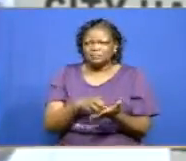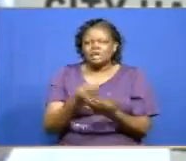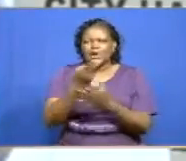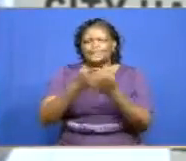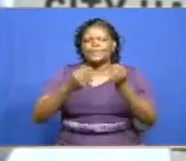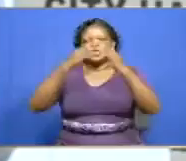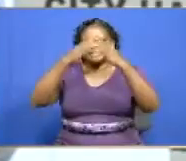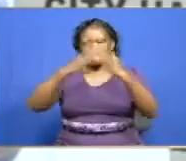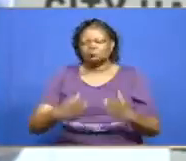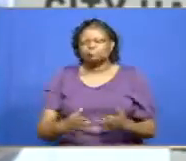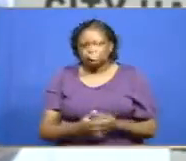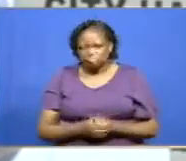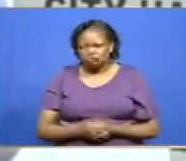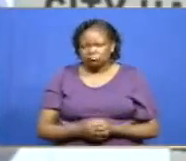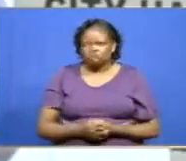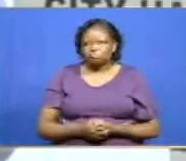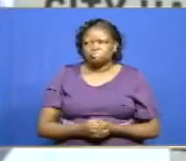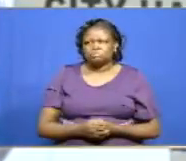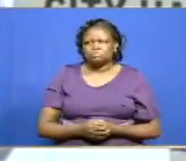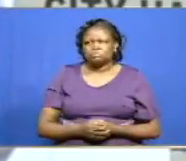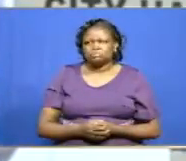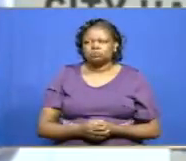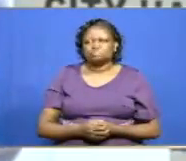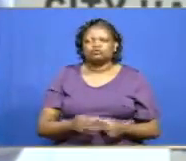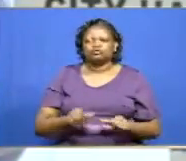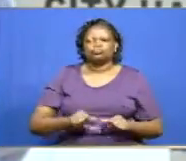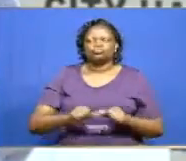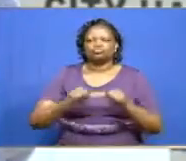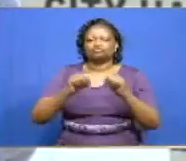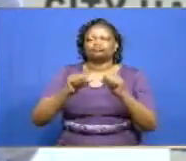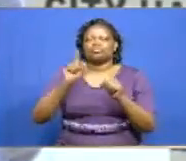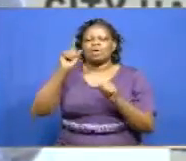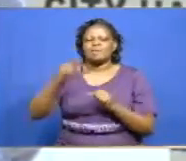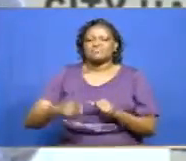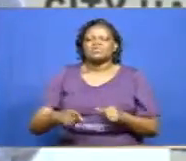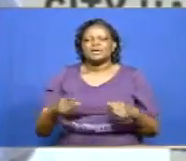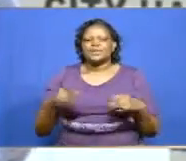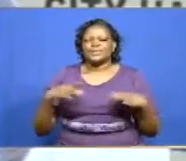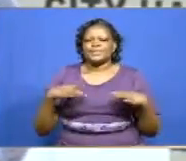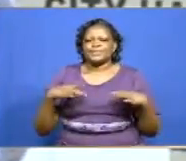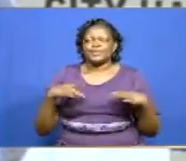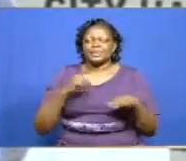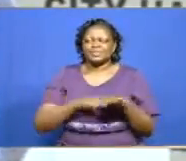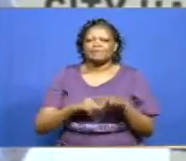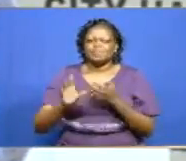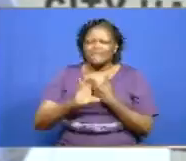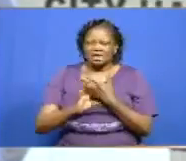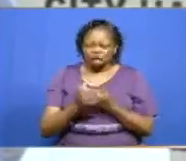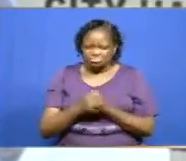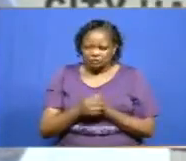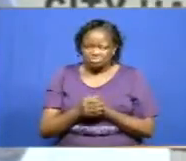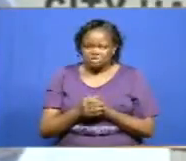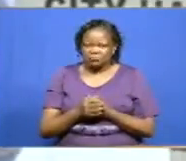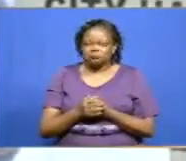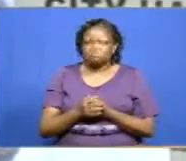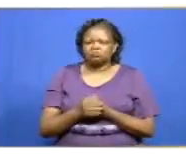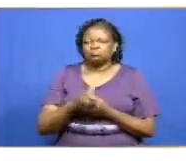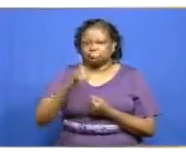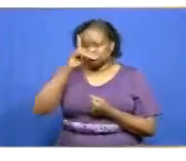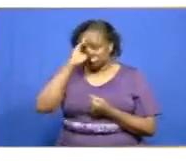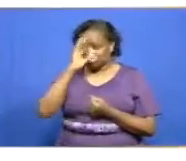houses, the Senate and the National Assembly, proceeded on 1-month recess as the country applied strict protective